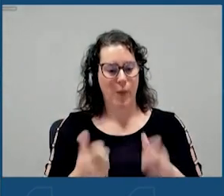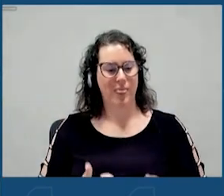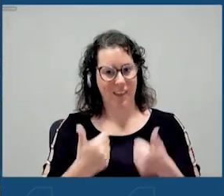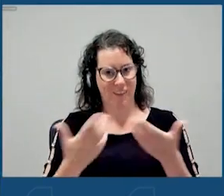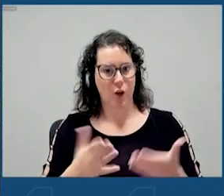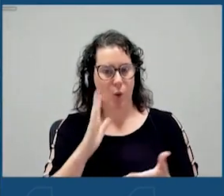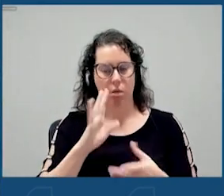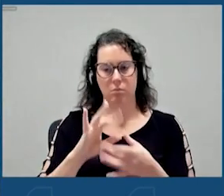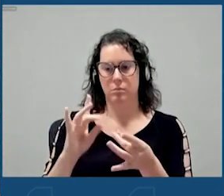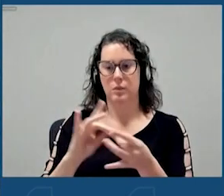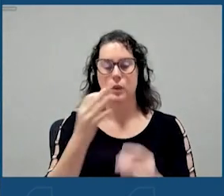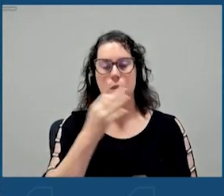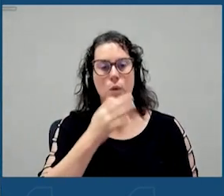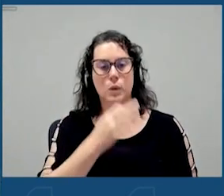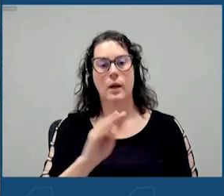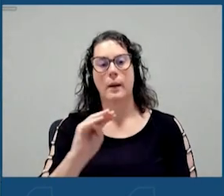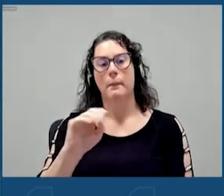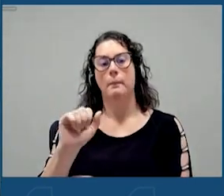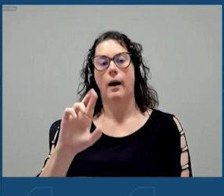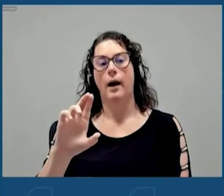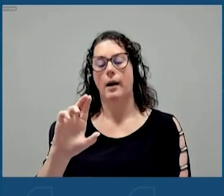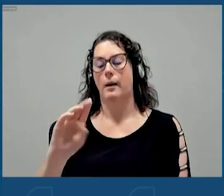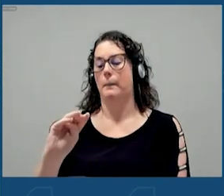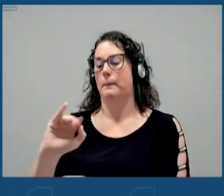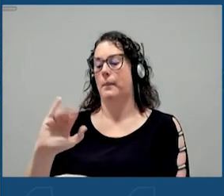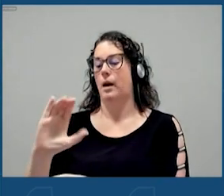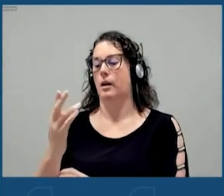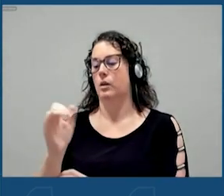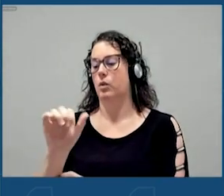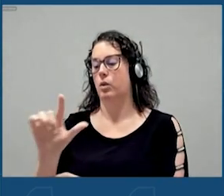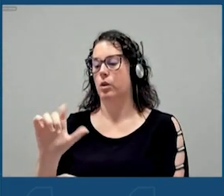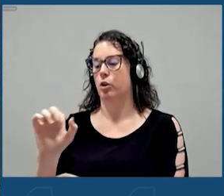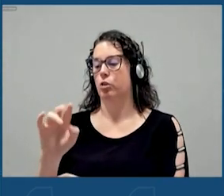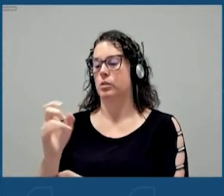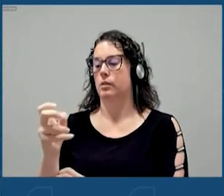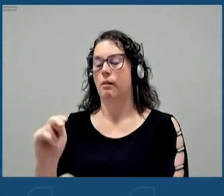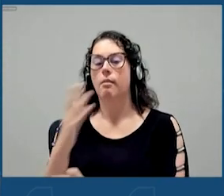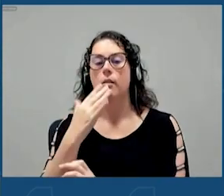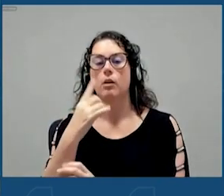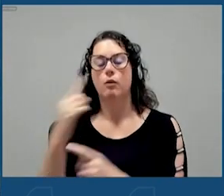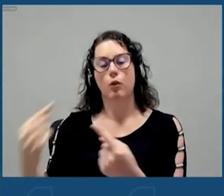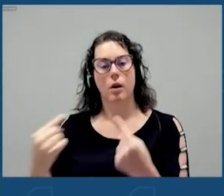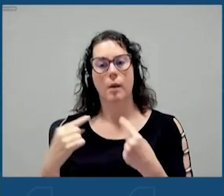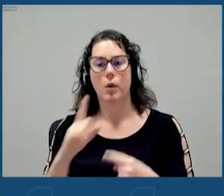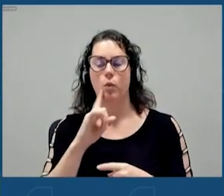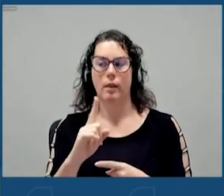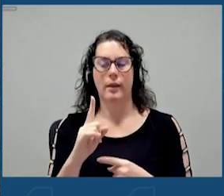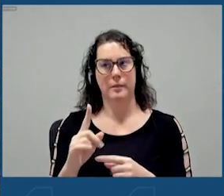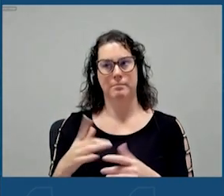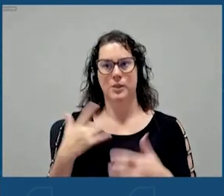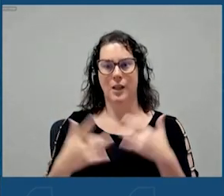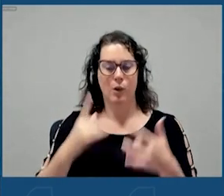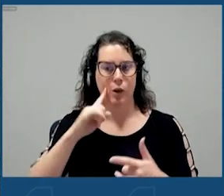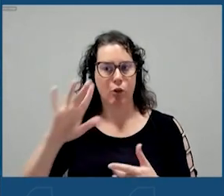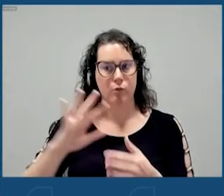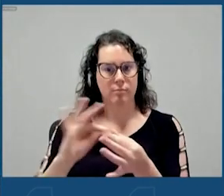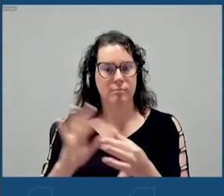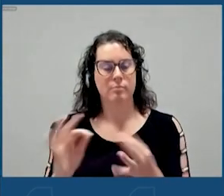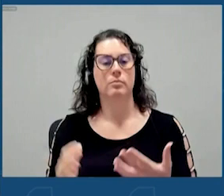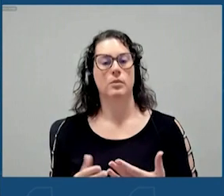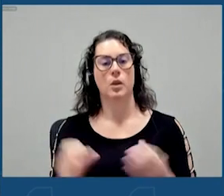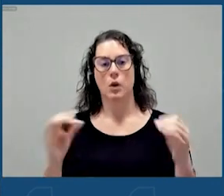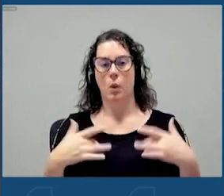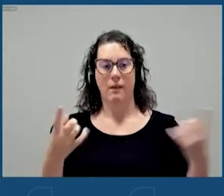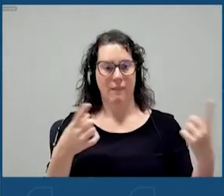but Michael Kirtan, I want to thank you for joining us here today and look forward to your remarks as well. No event in the city of